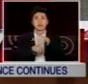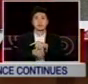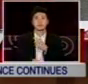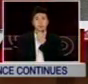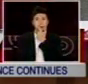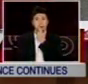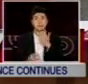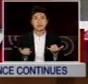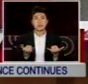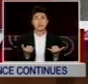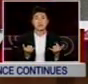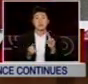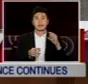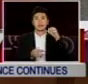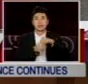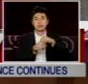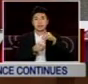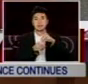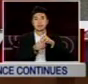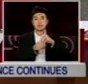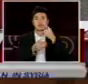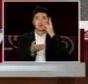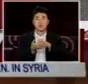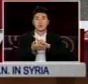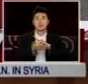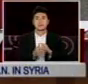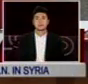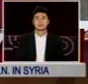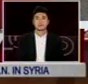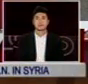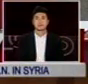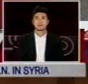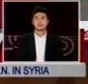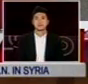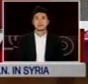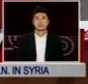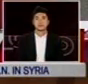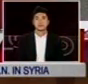The contents are covered by the documents themselves.